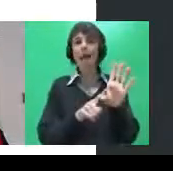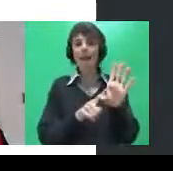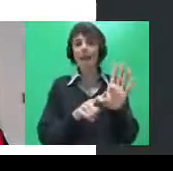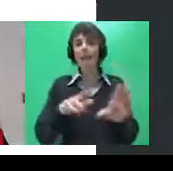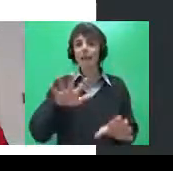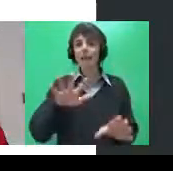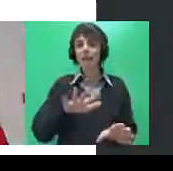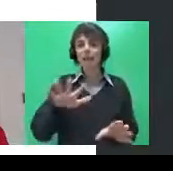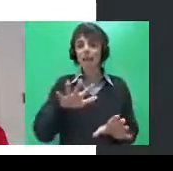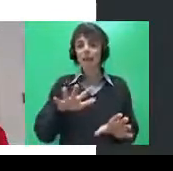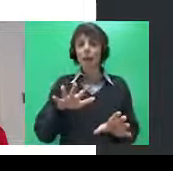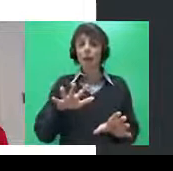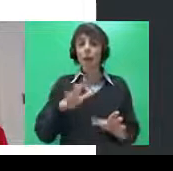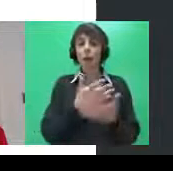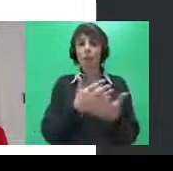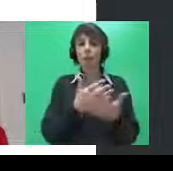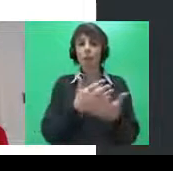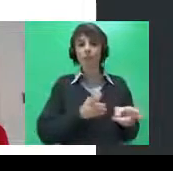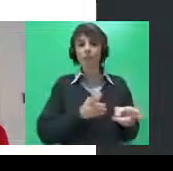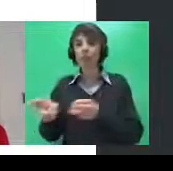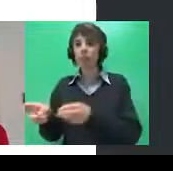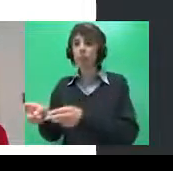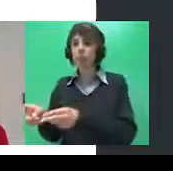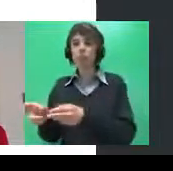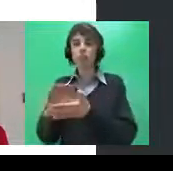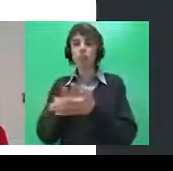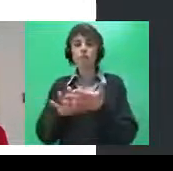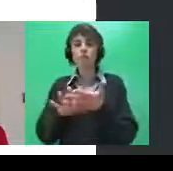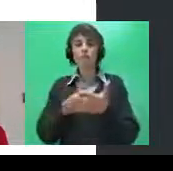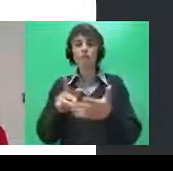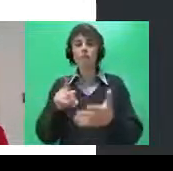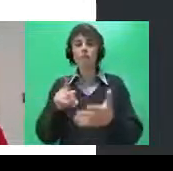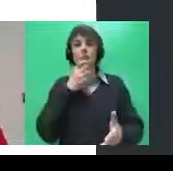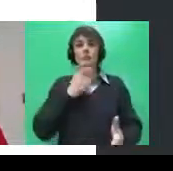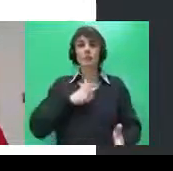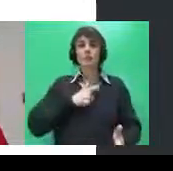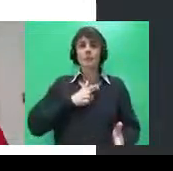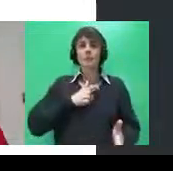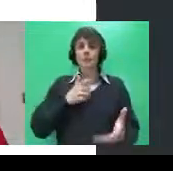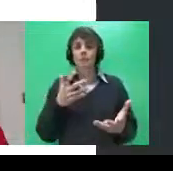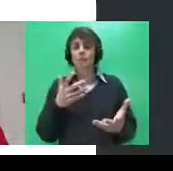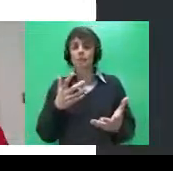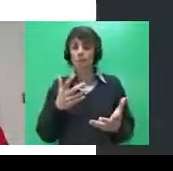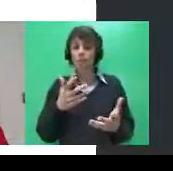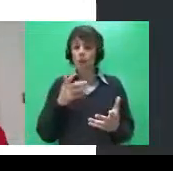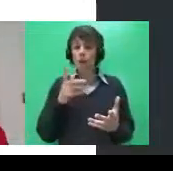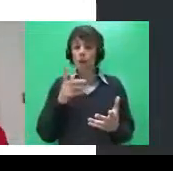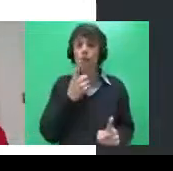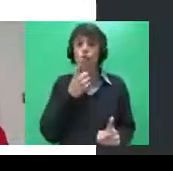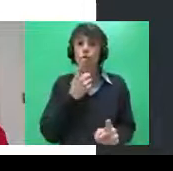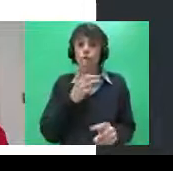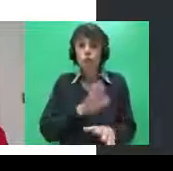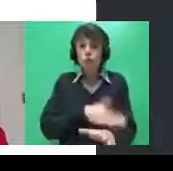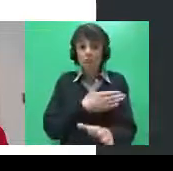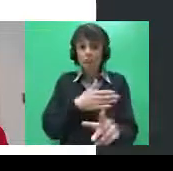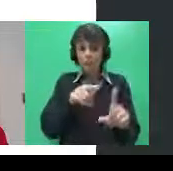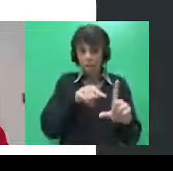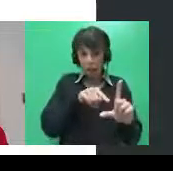were at their peak. But I think what I really want to draw your attention to is this green line, and this is a real challenge for